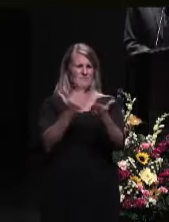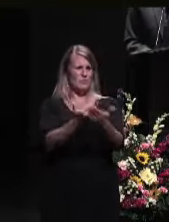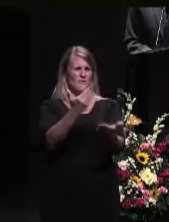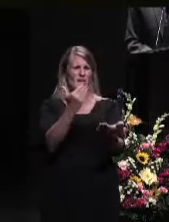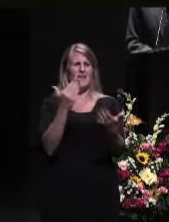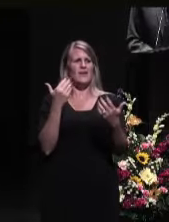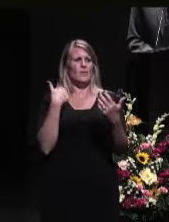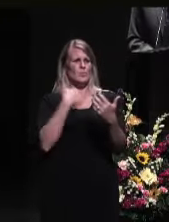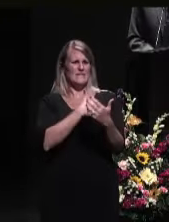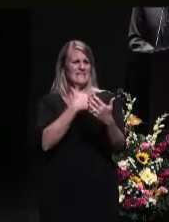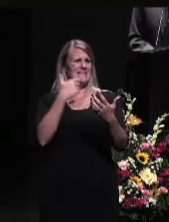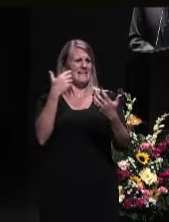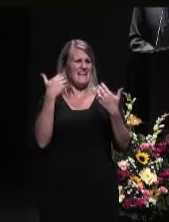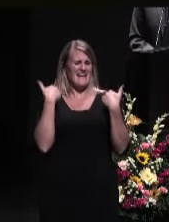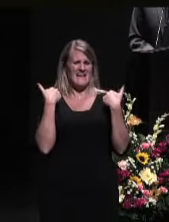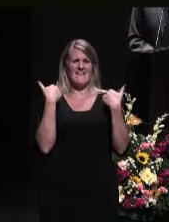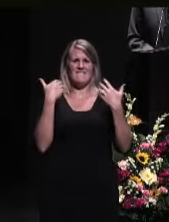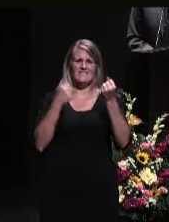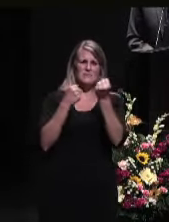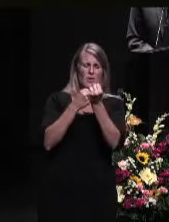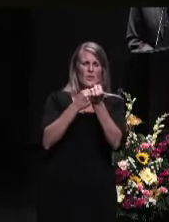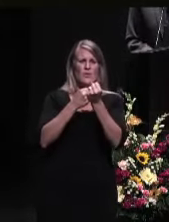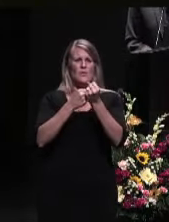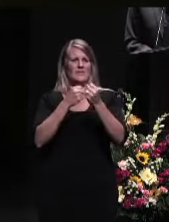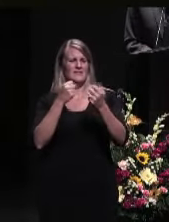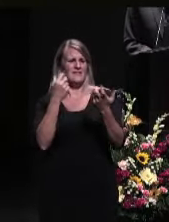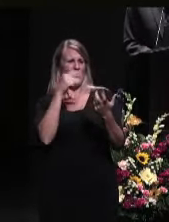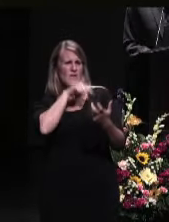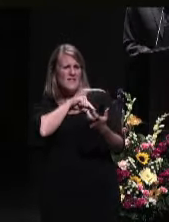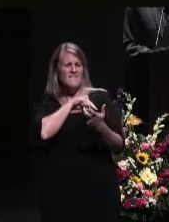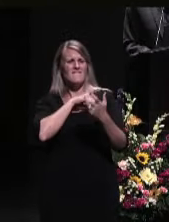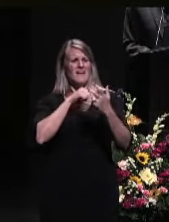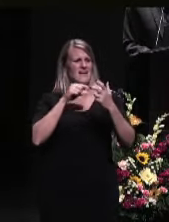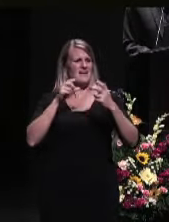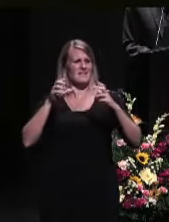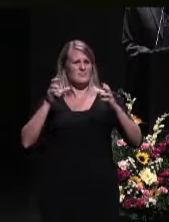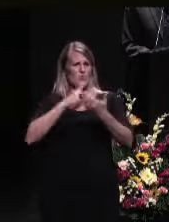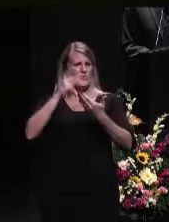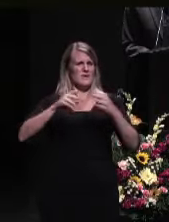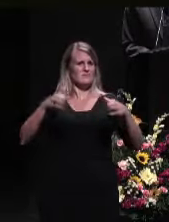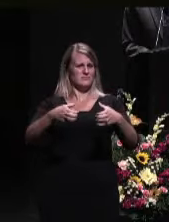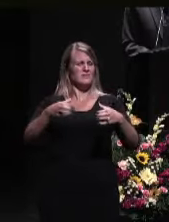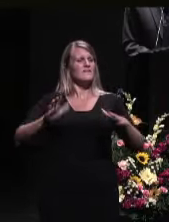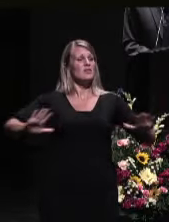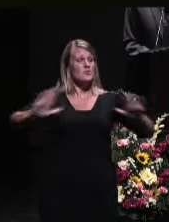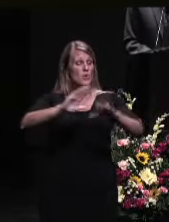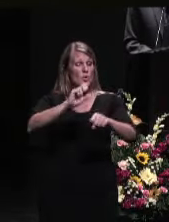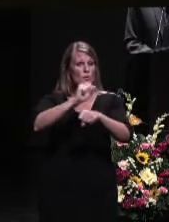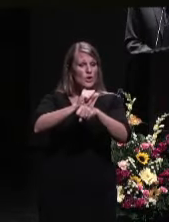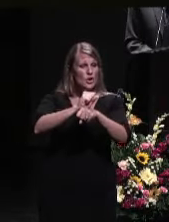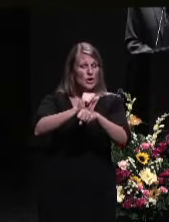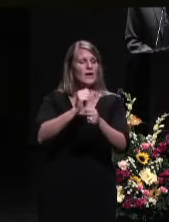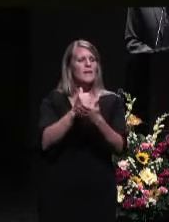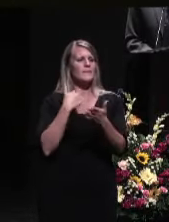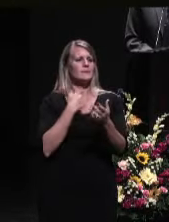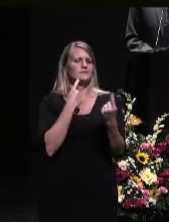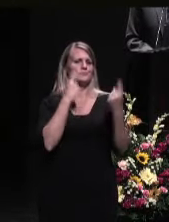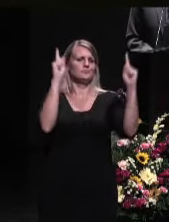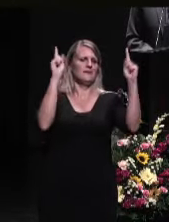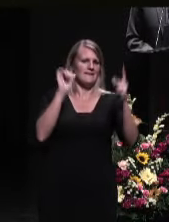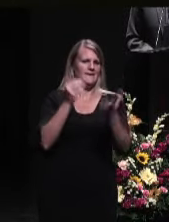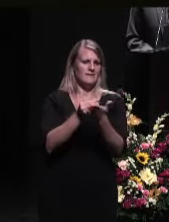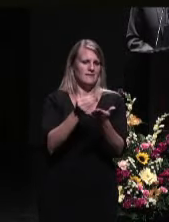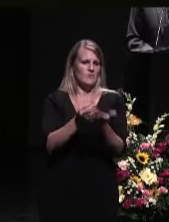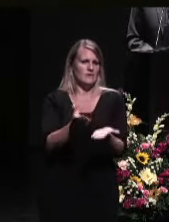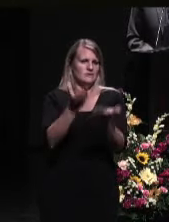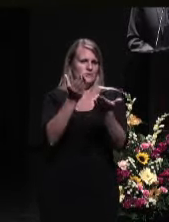credibility of this university, and the support from you and many, many others because of the work that you've enabled us to achieve. This was done